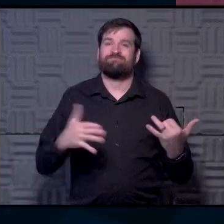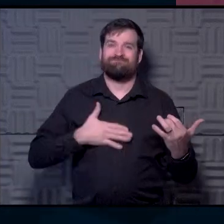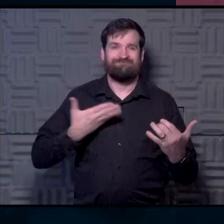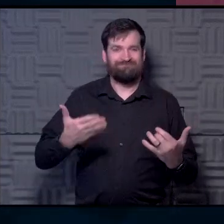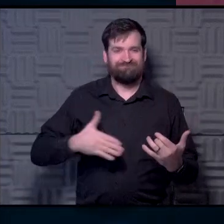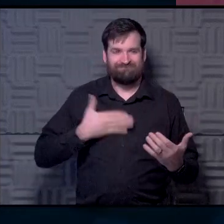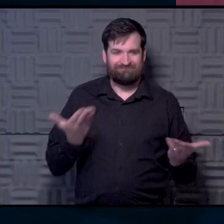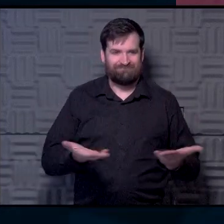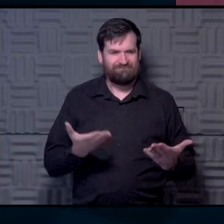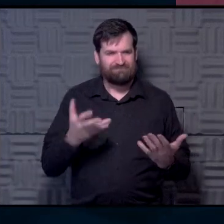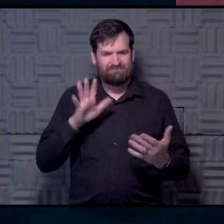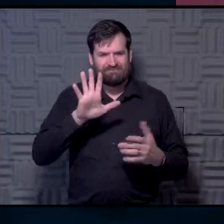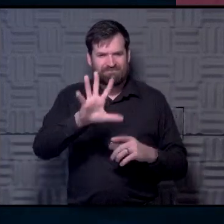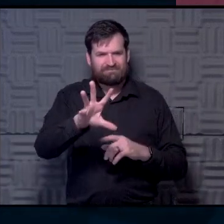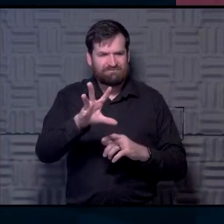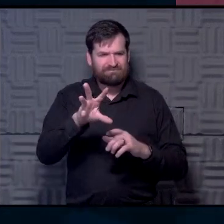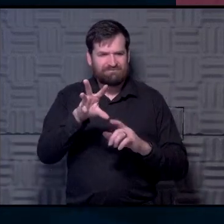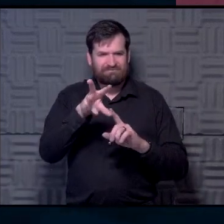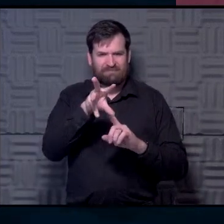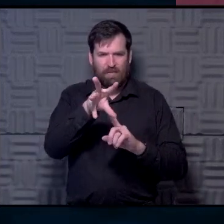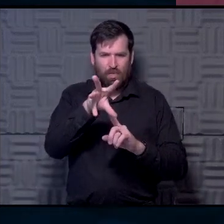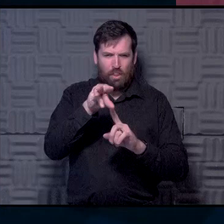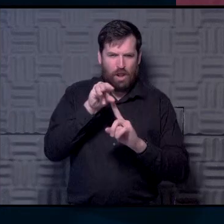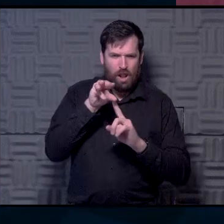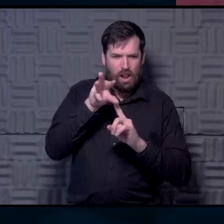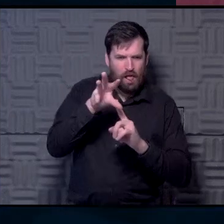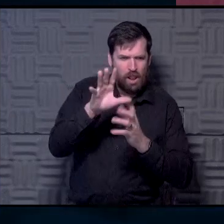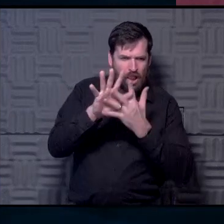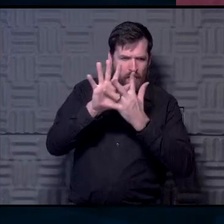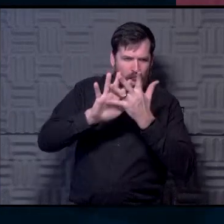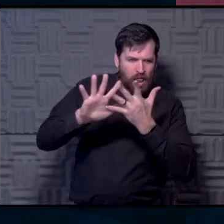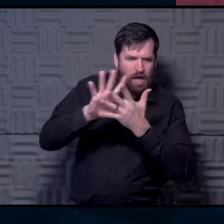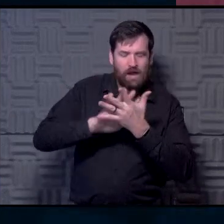you. Your camera keeps moving in and out of focus. I'm not sure what that